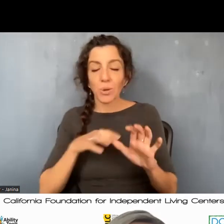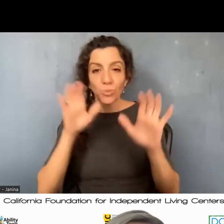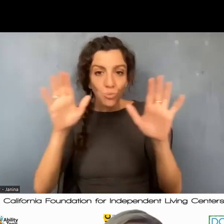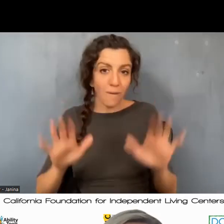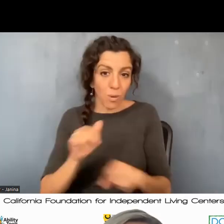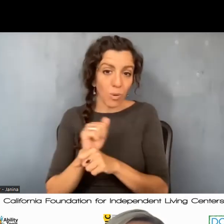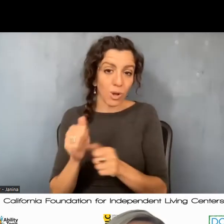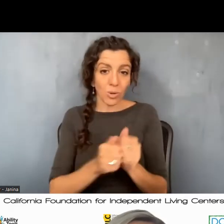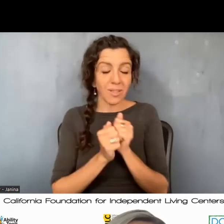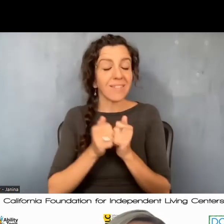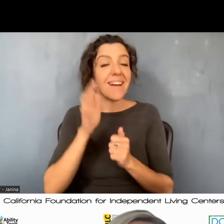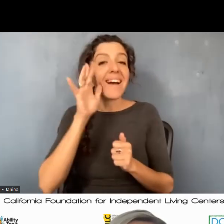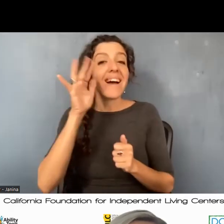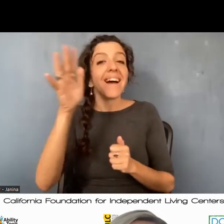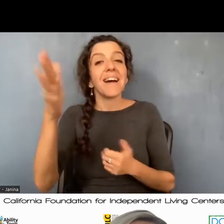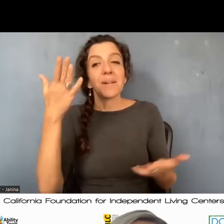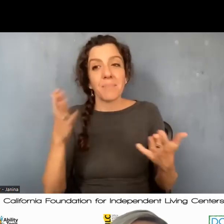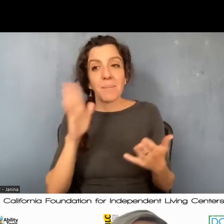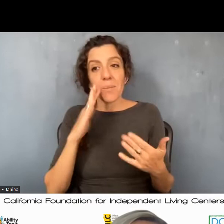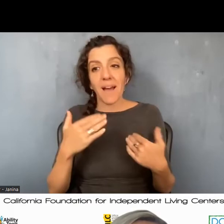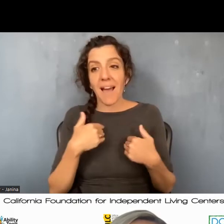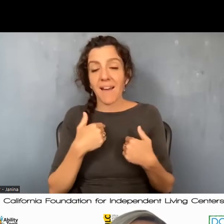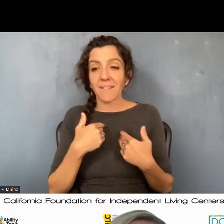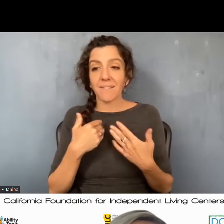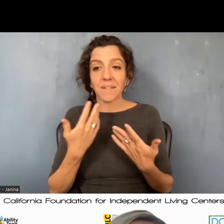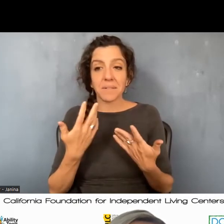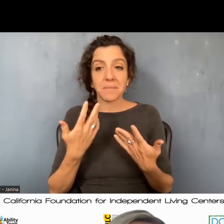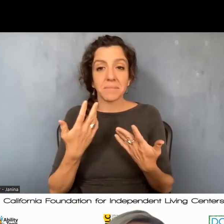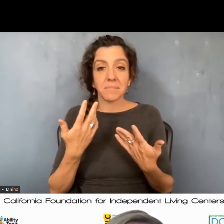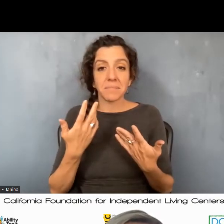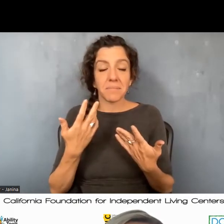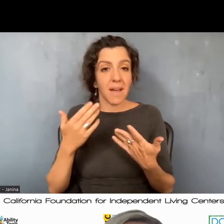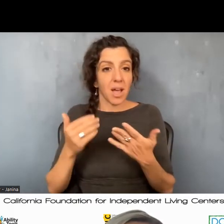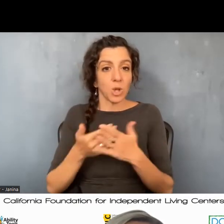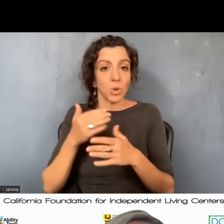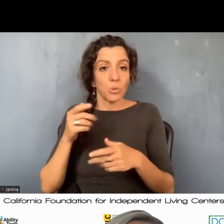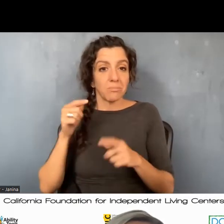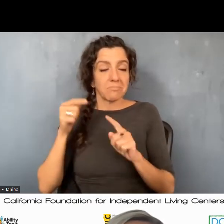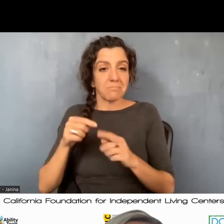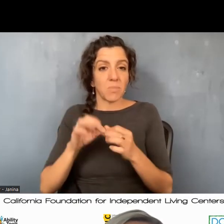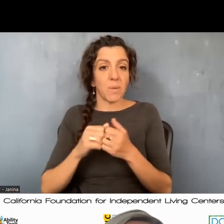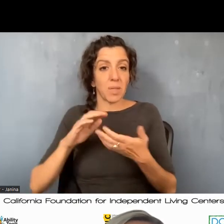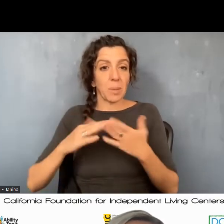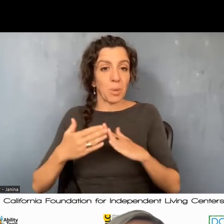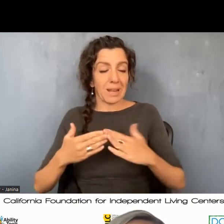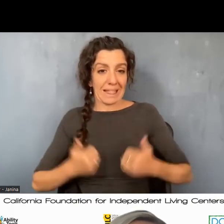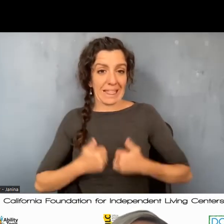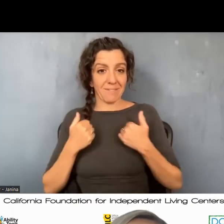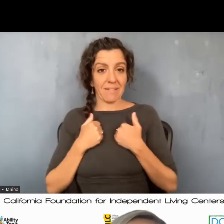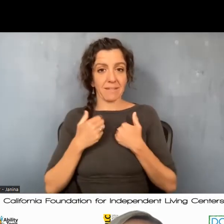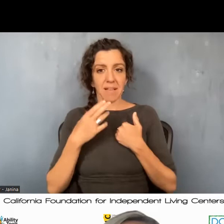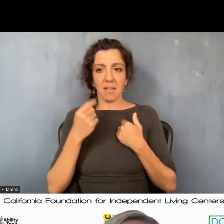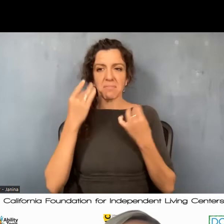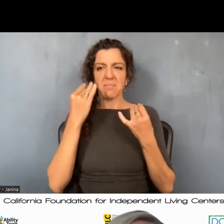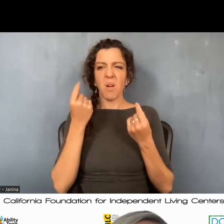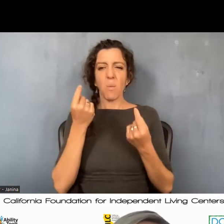And maybe eventually it'll bring us to also having an administration on community living and really looking at what does that spectrum